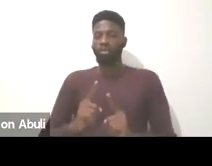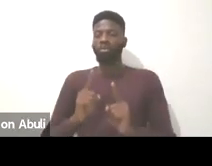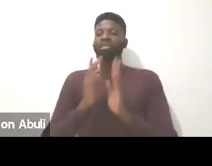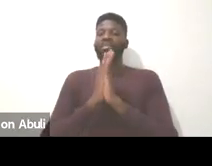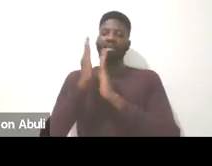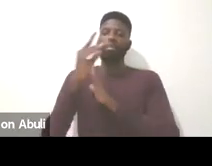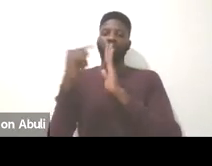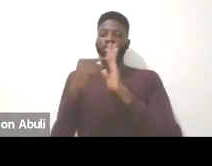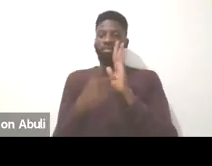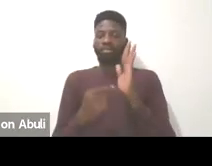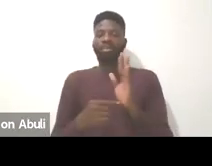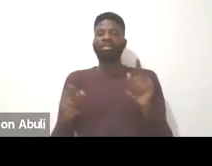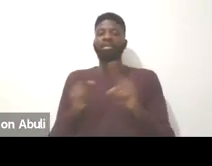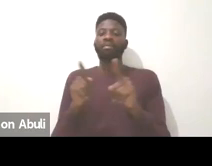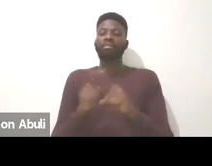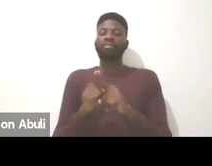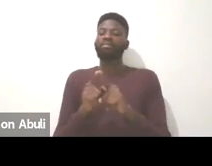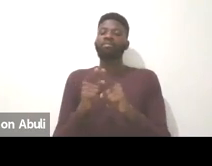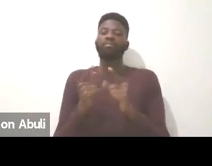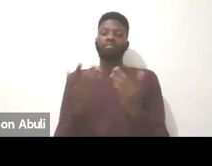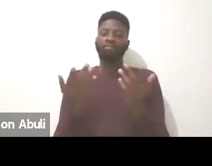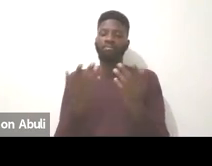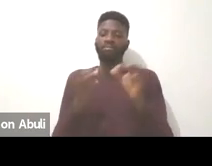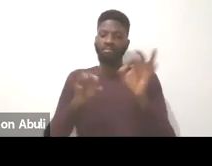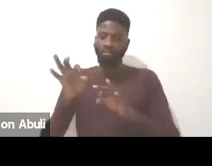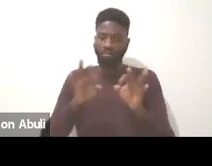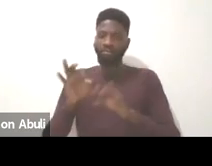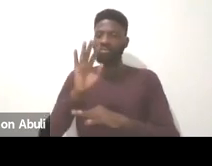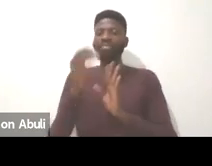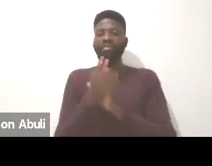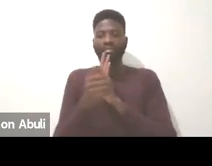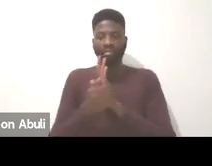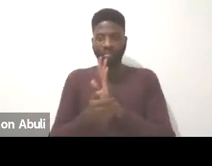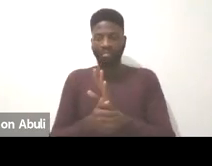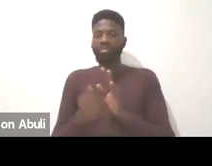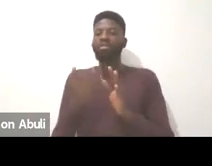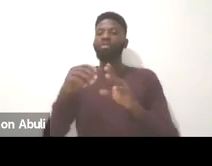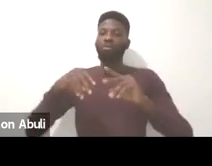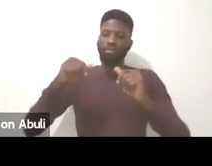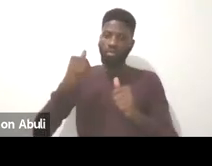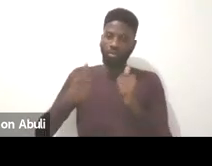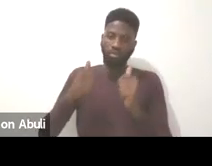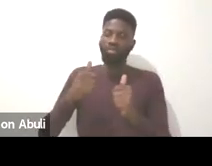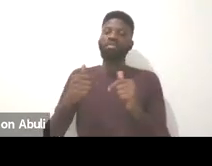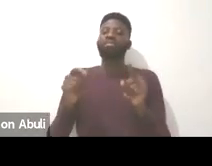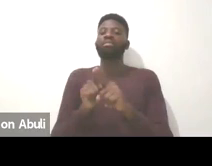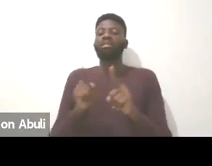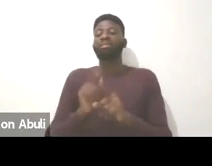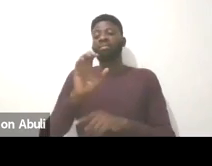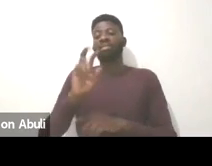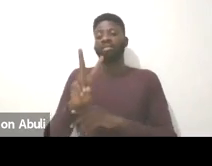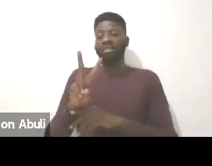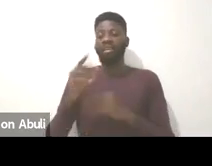and also very direct to highlight your key skills, key qualifications, and have your CV at